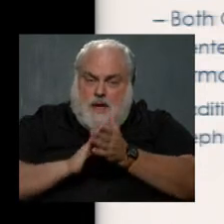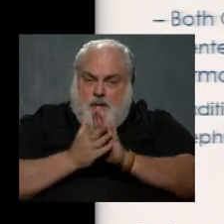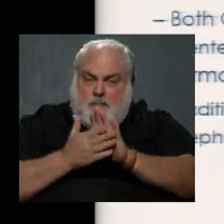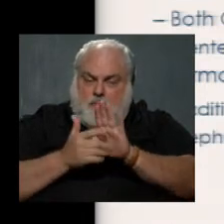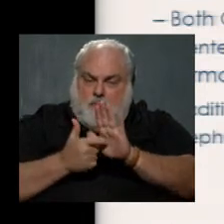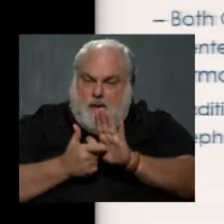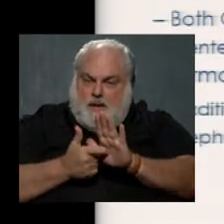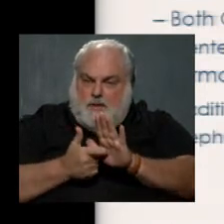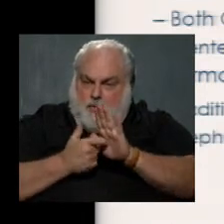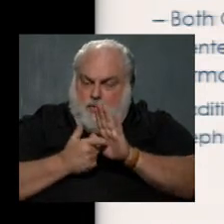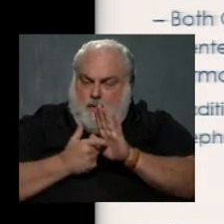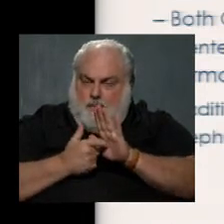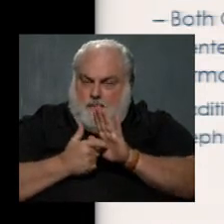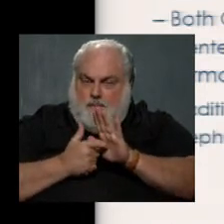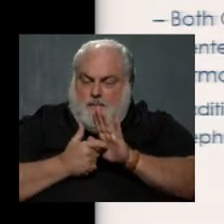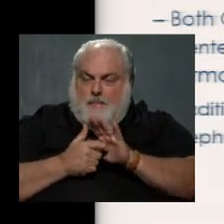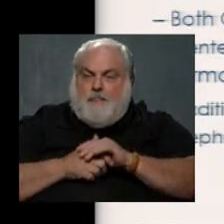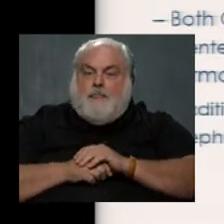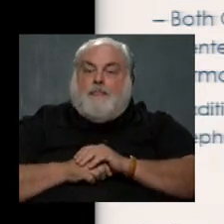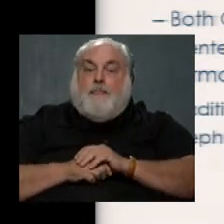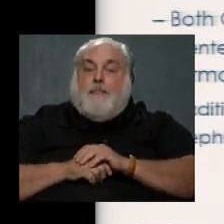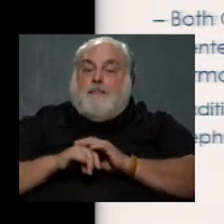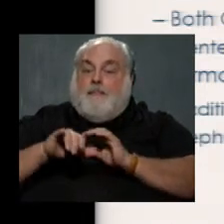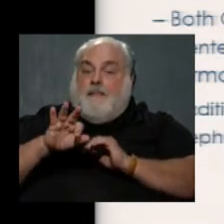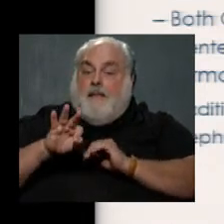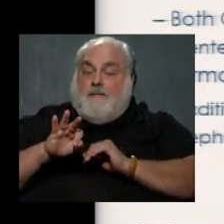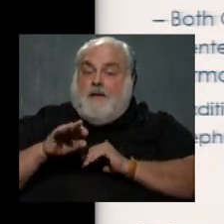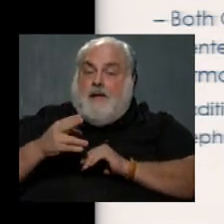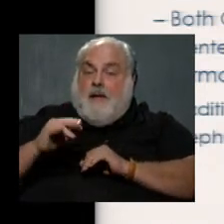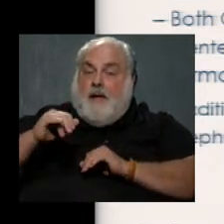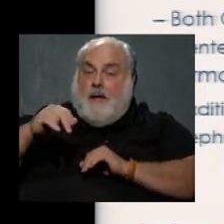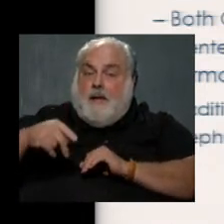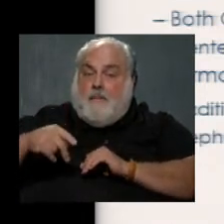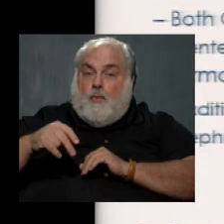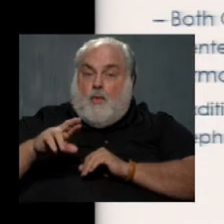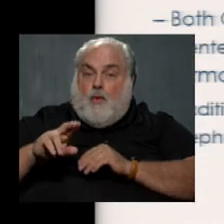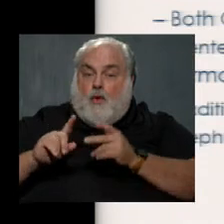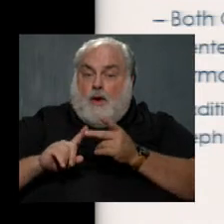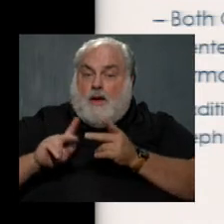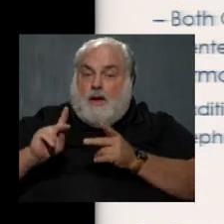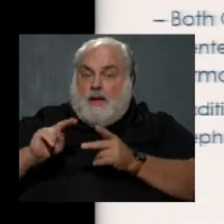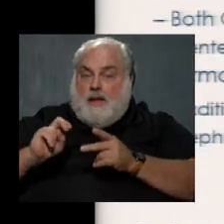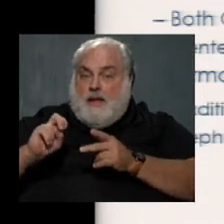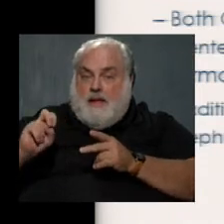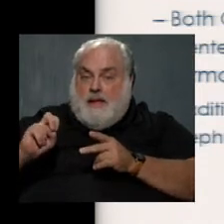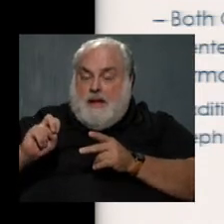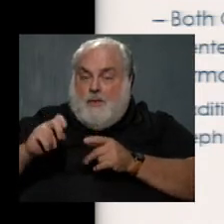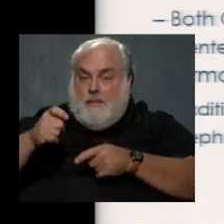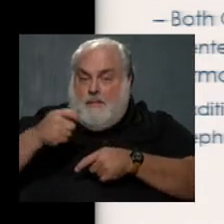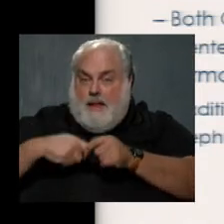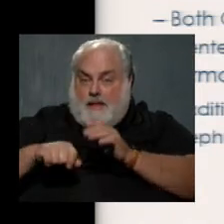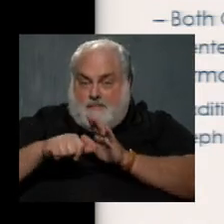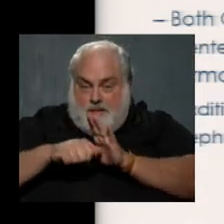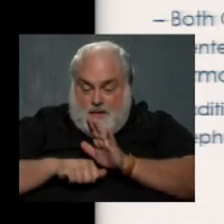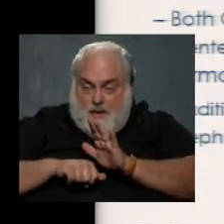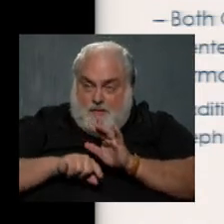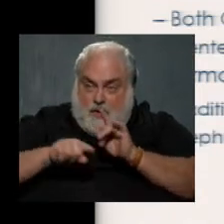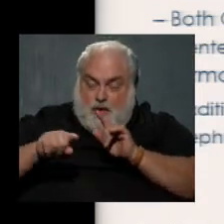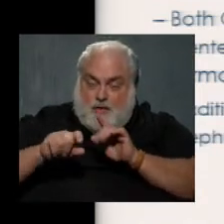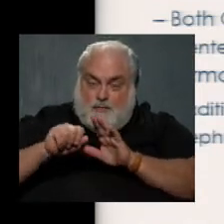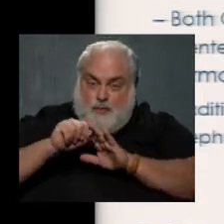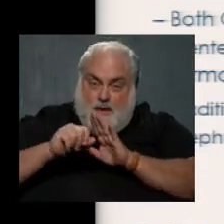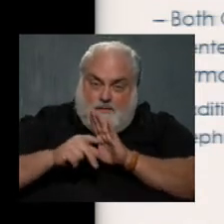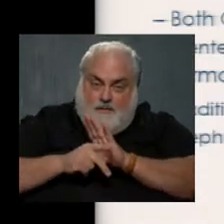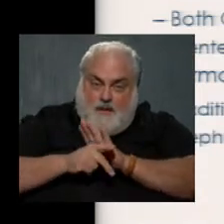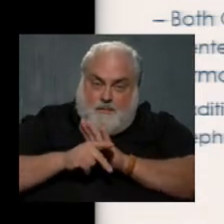So, for example, if you want to have a hip or knee replacement, you might have to go to Springfield, Missouri, or